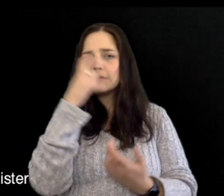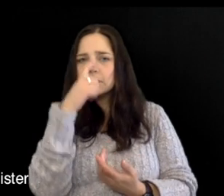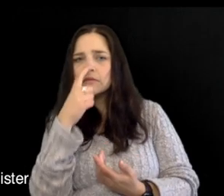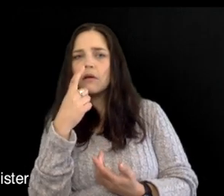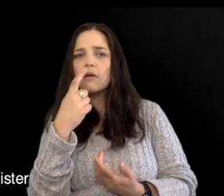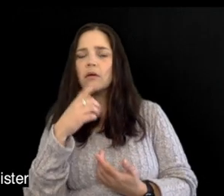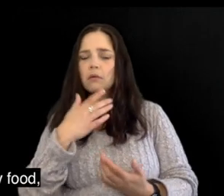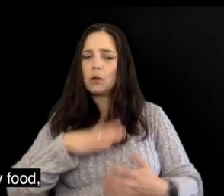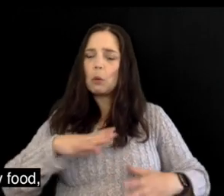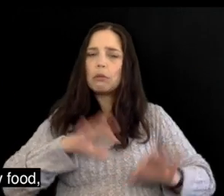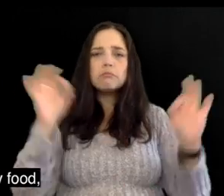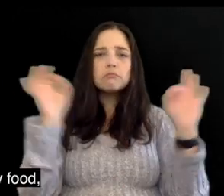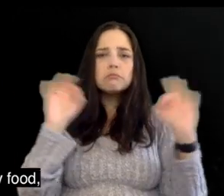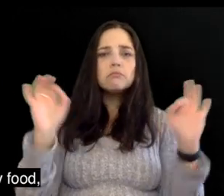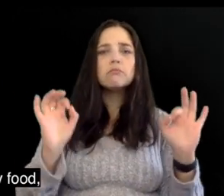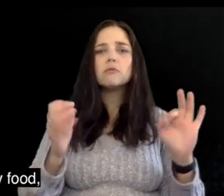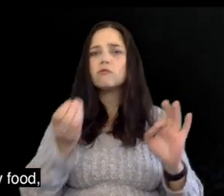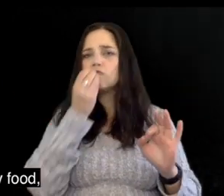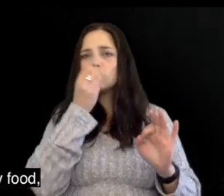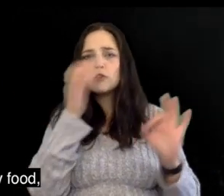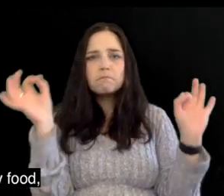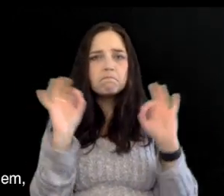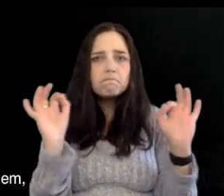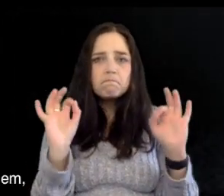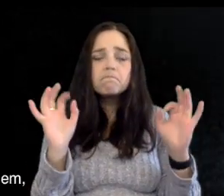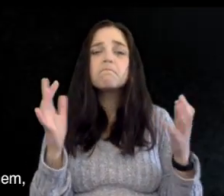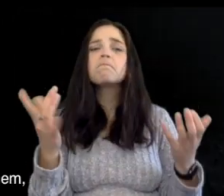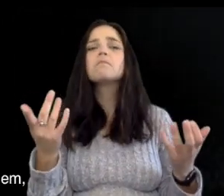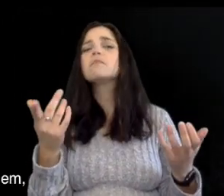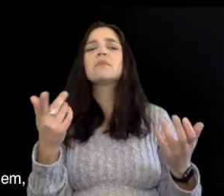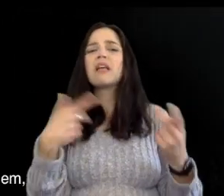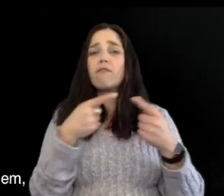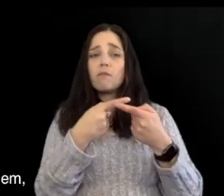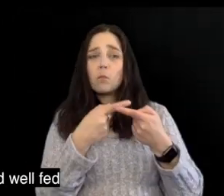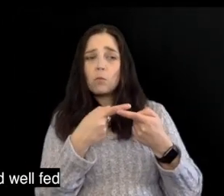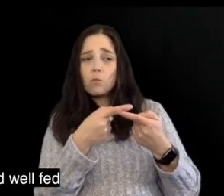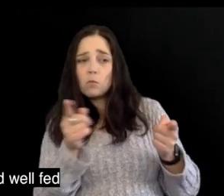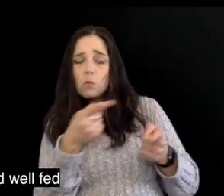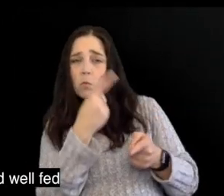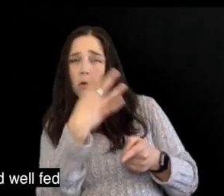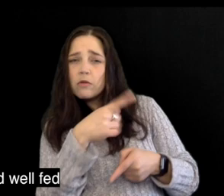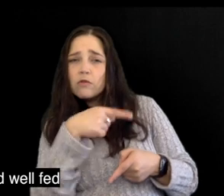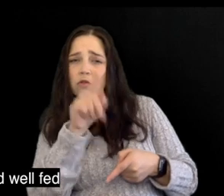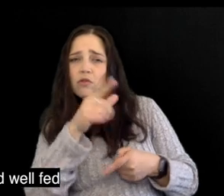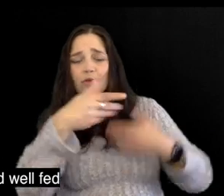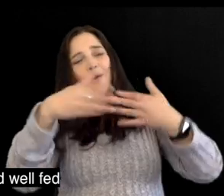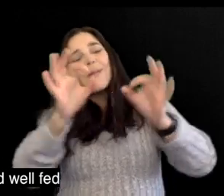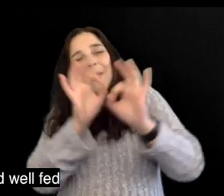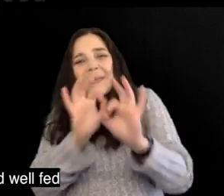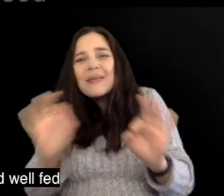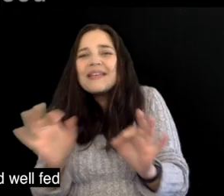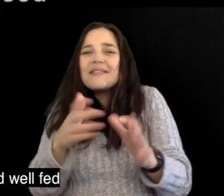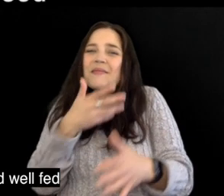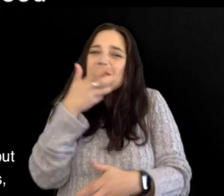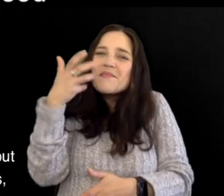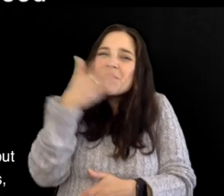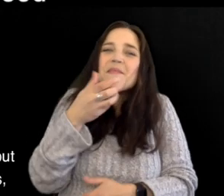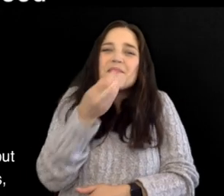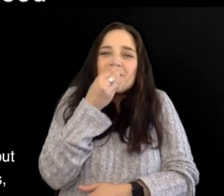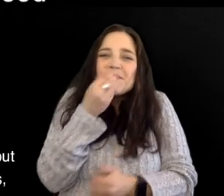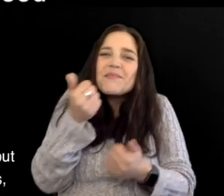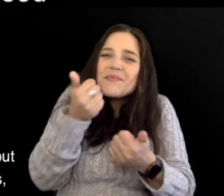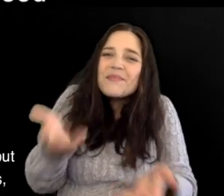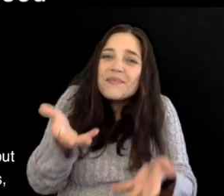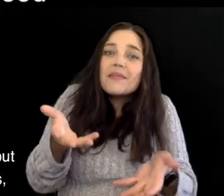Suppose a brother or sister is without clothes or daily food. If one of you says to them, 'Go in peace, keep warm and